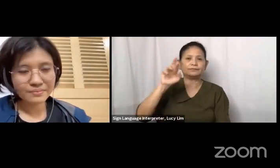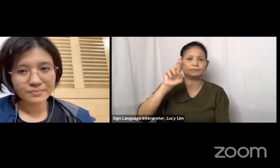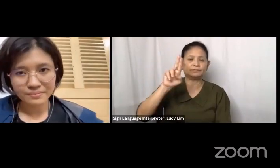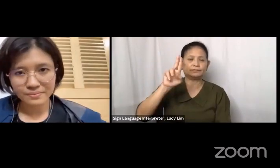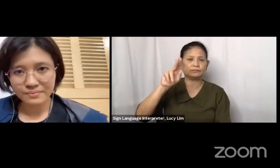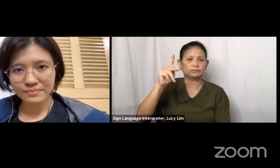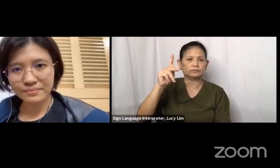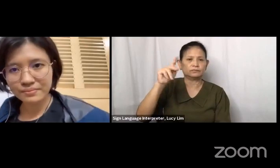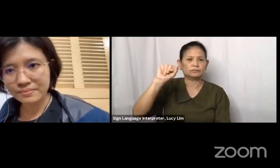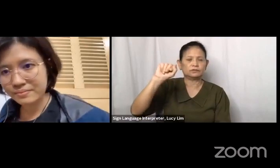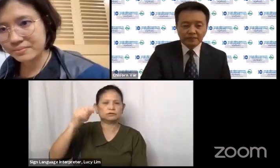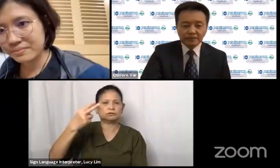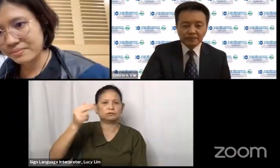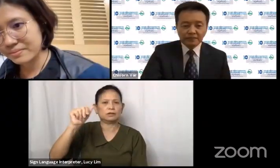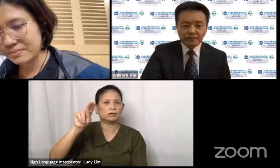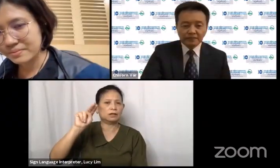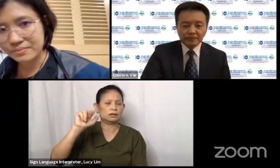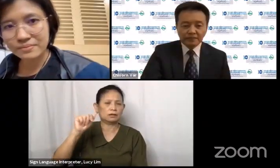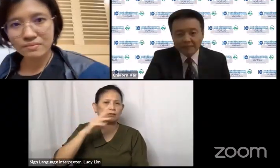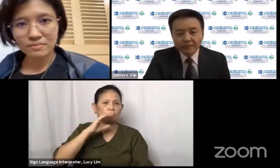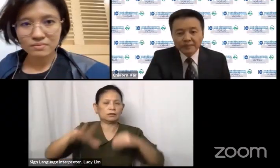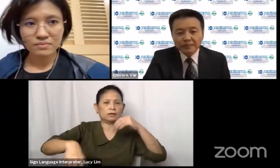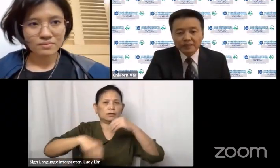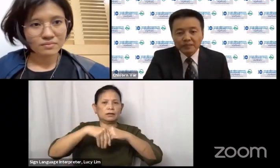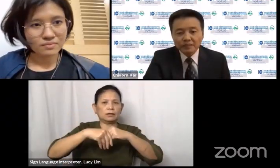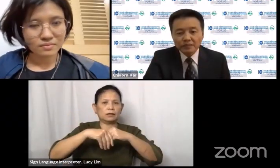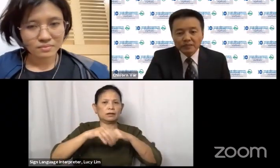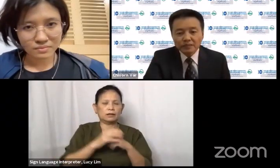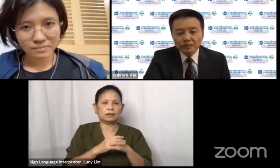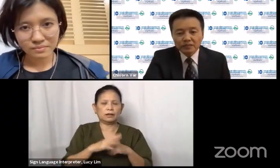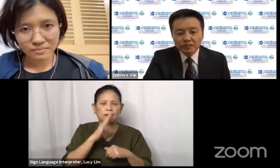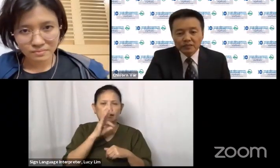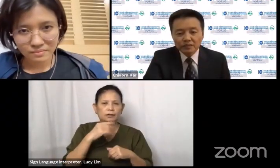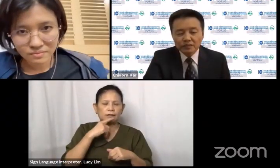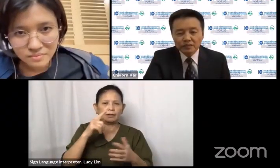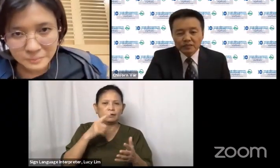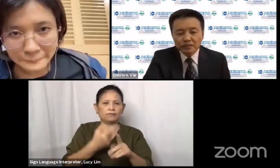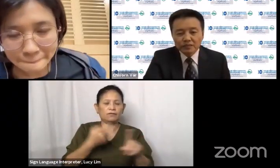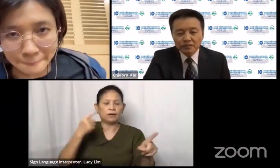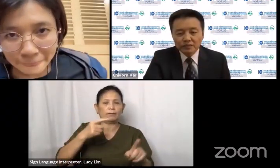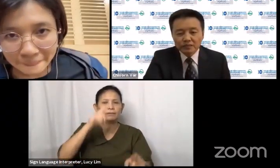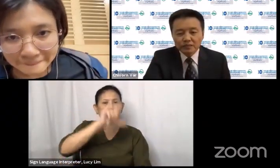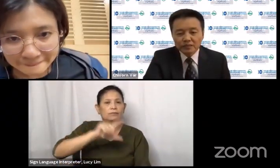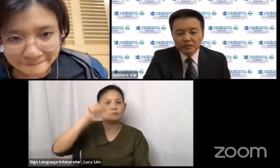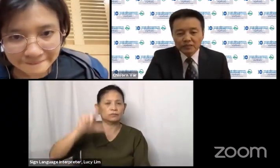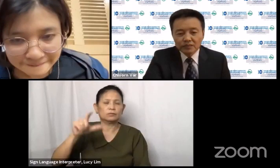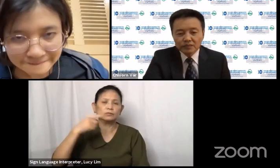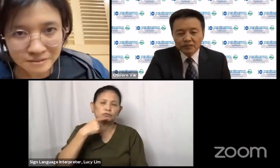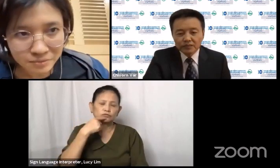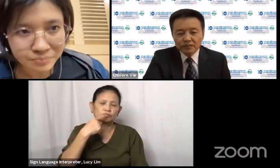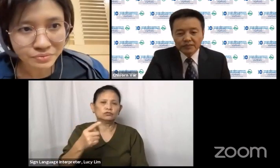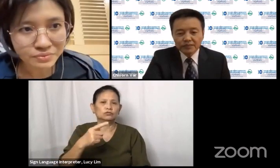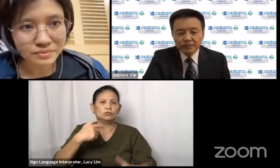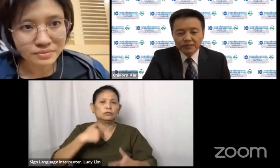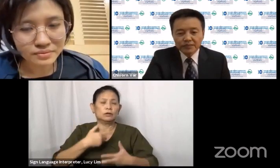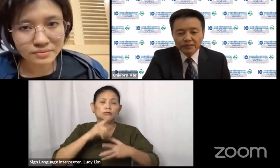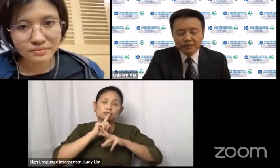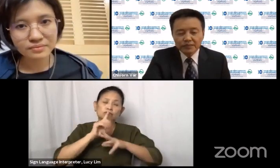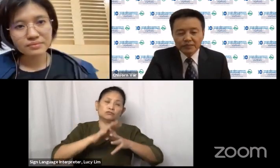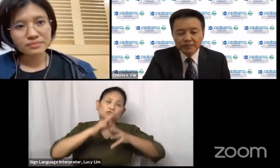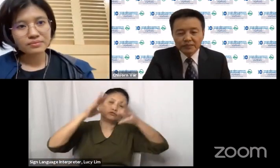that? Yeah, I think because I come from Nepal, and particularly it's been a very, very, very huge issue for